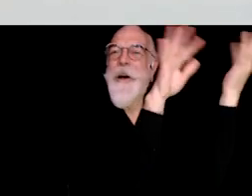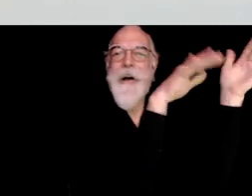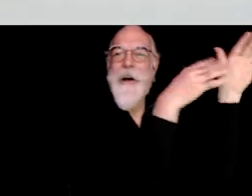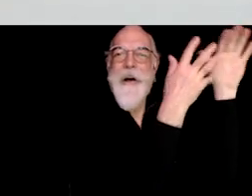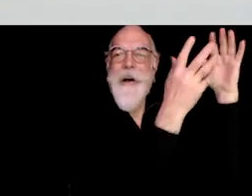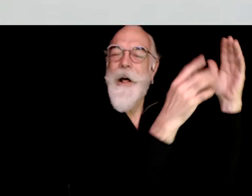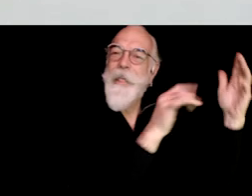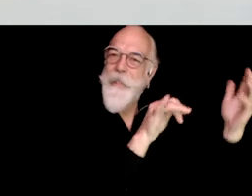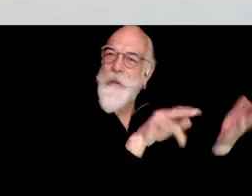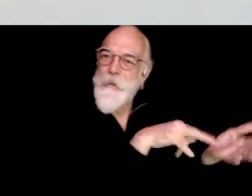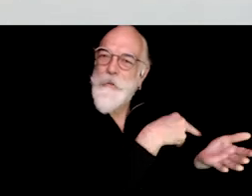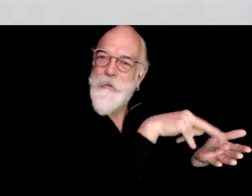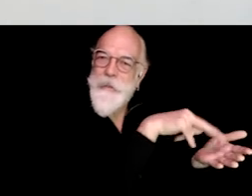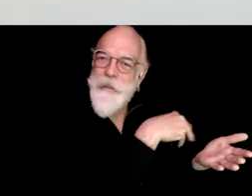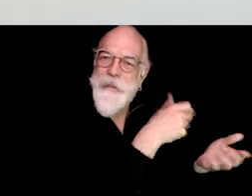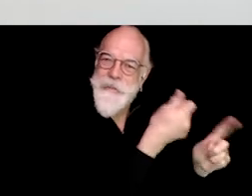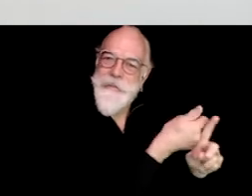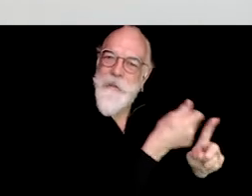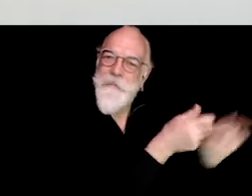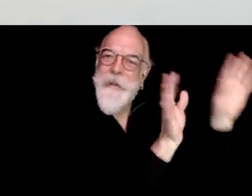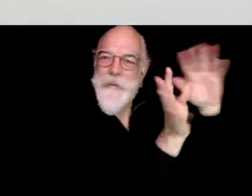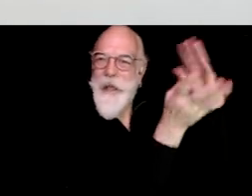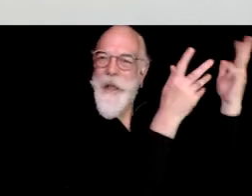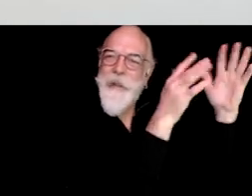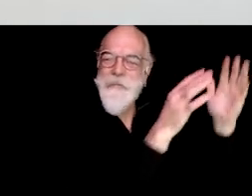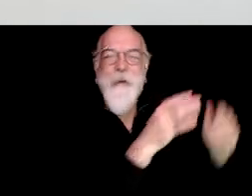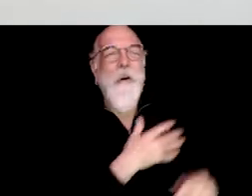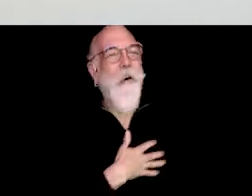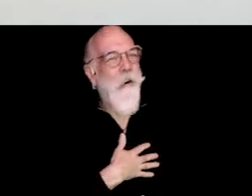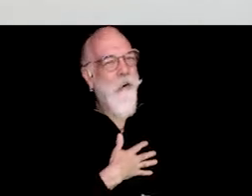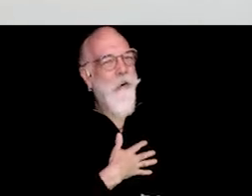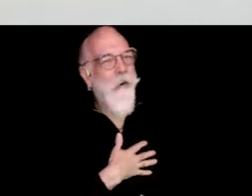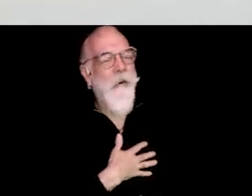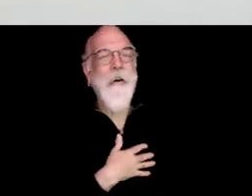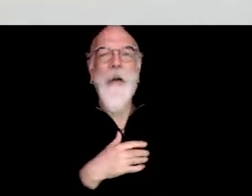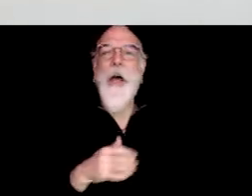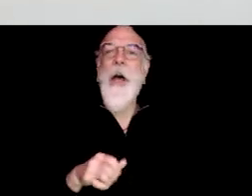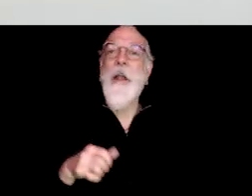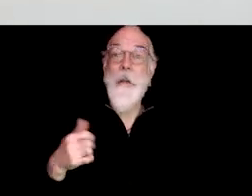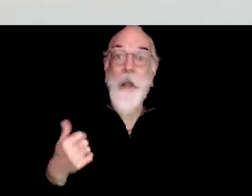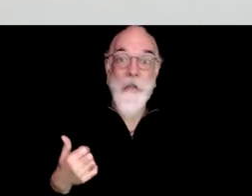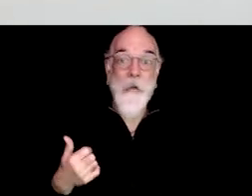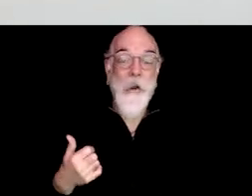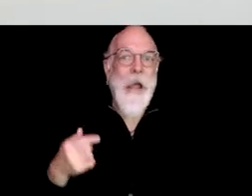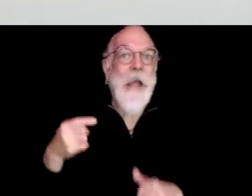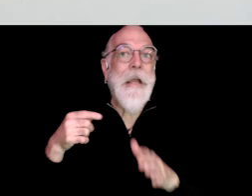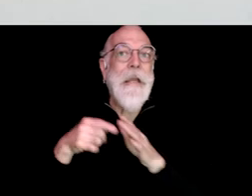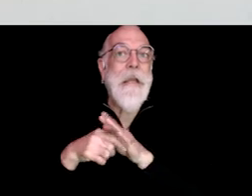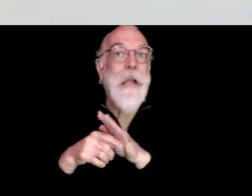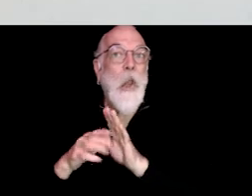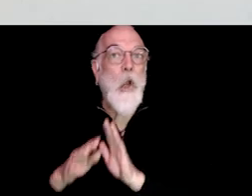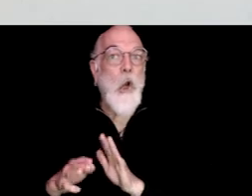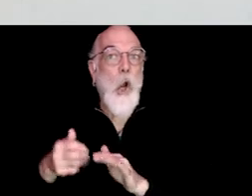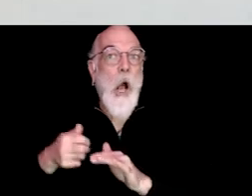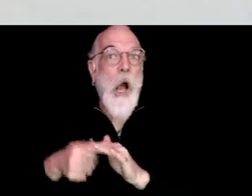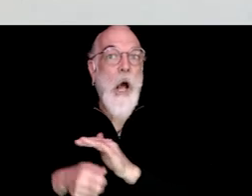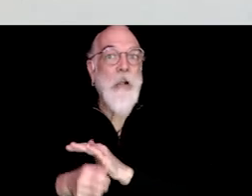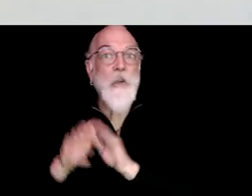the tree that dances and things. The Quayalich, our relatives under the sea, that's our word for killer whales.